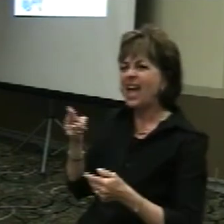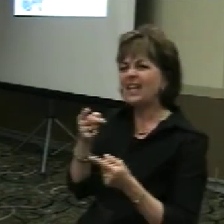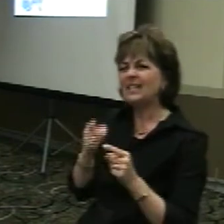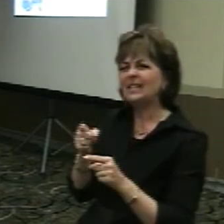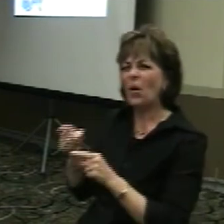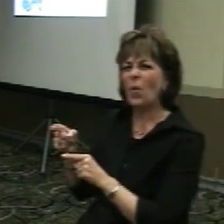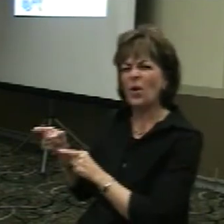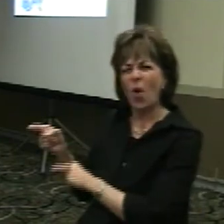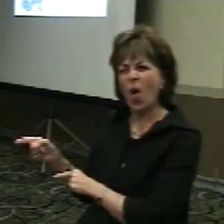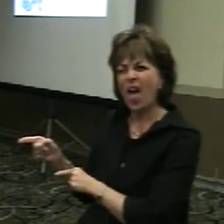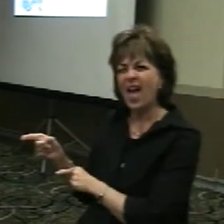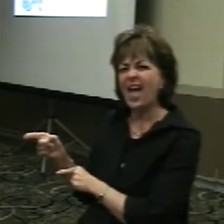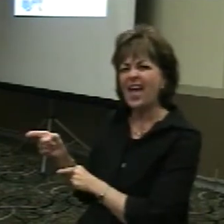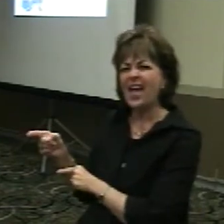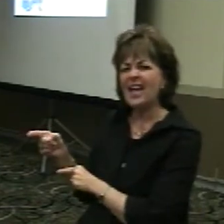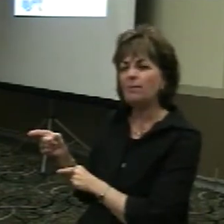here.